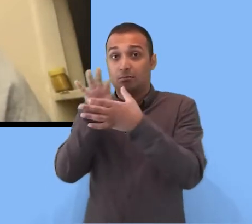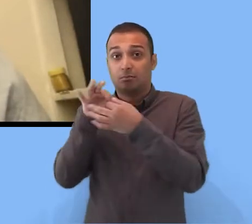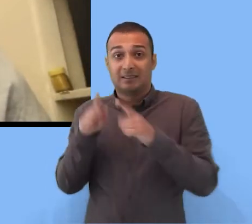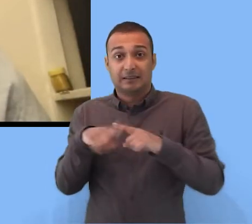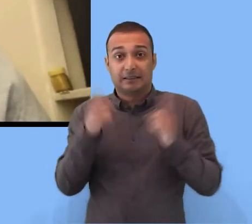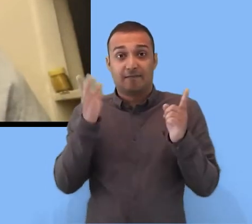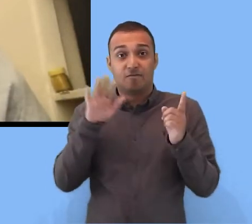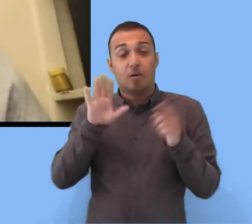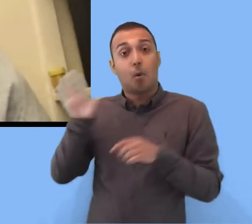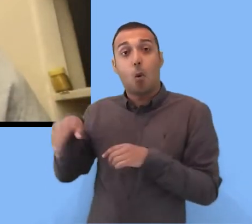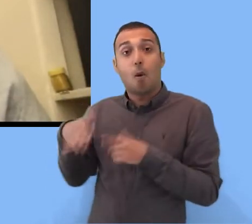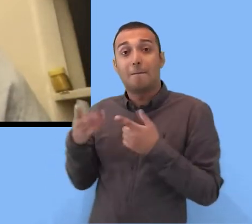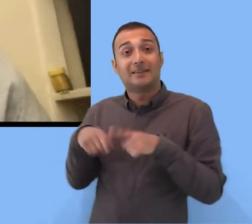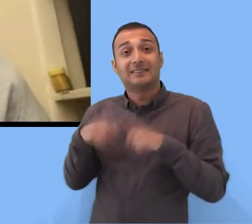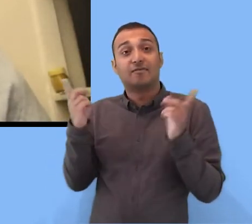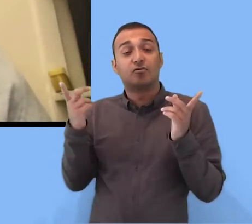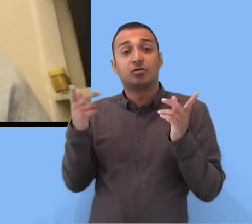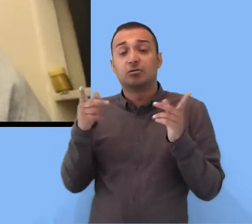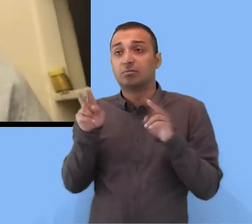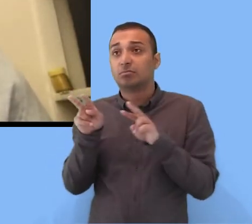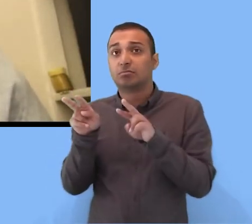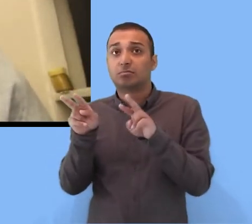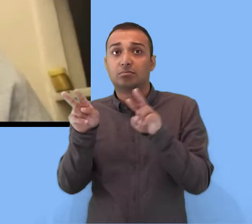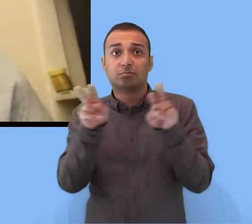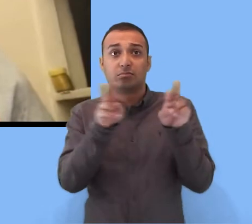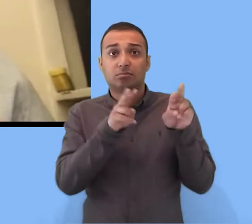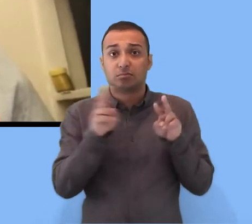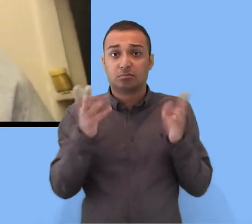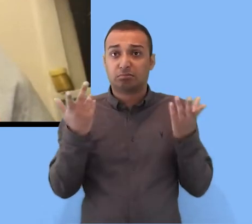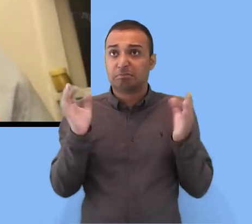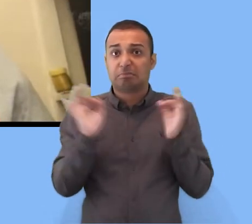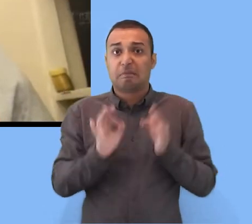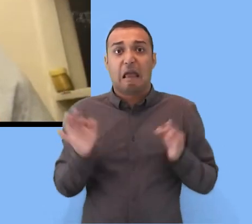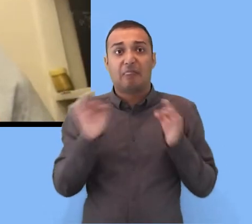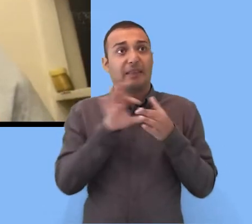look like them.